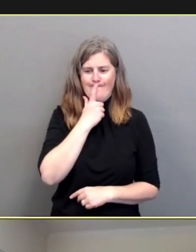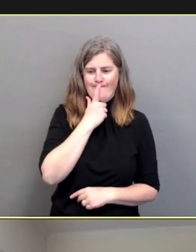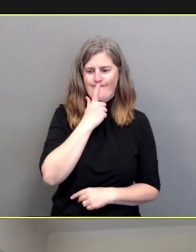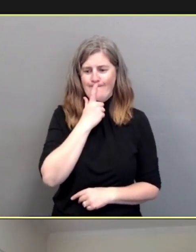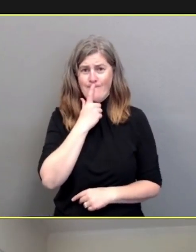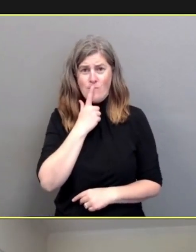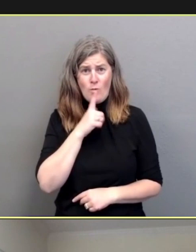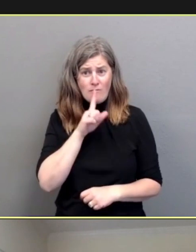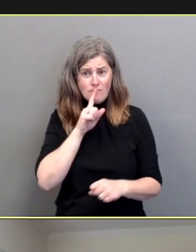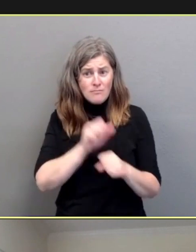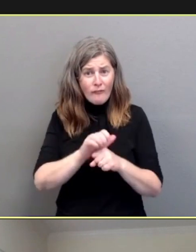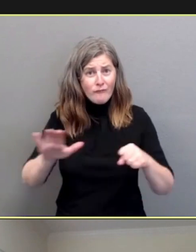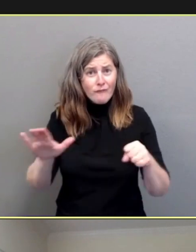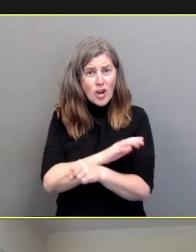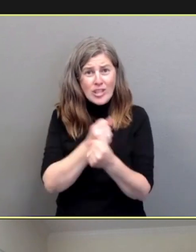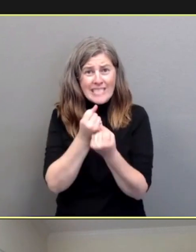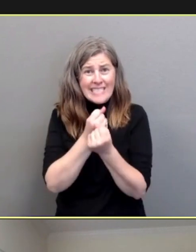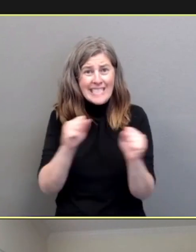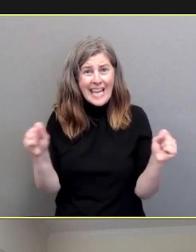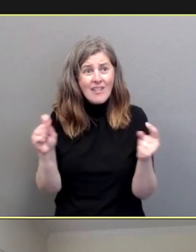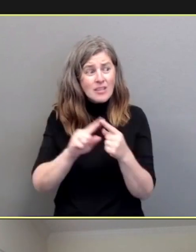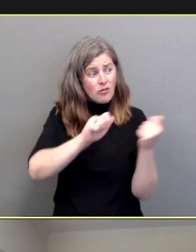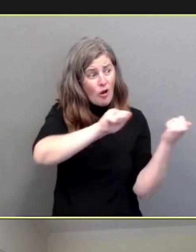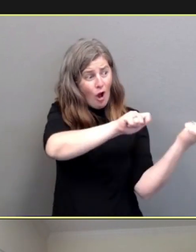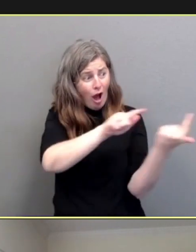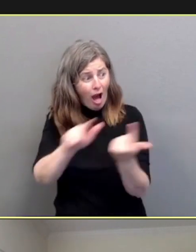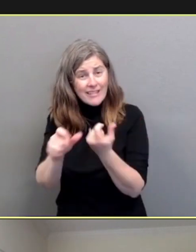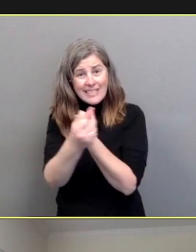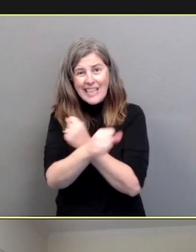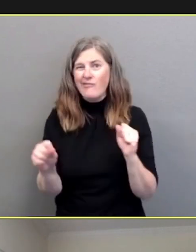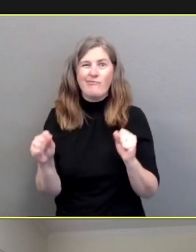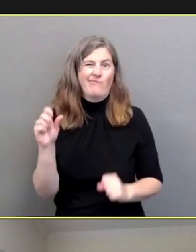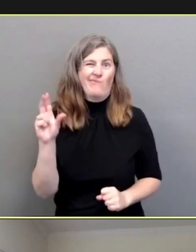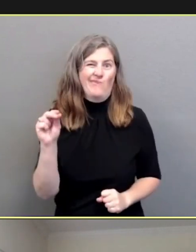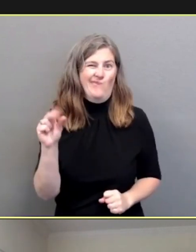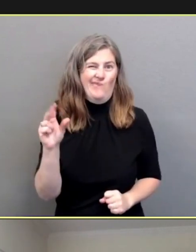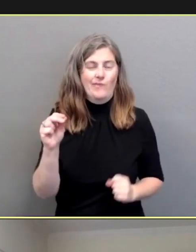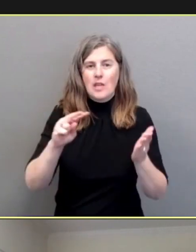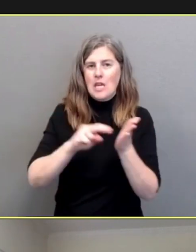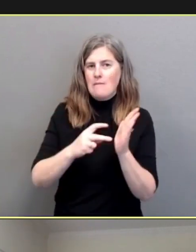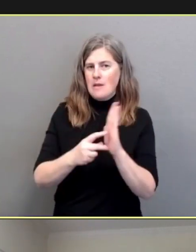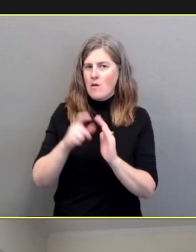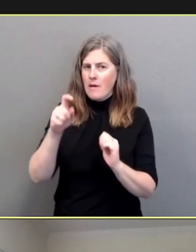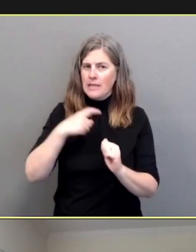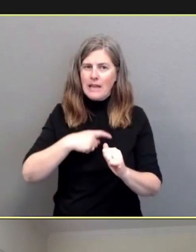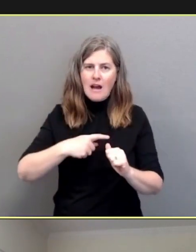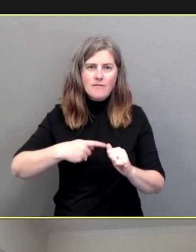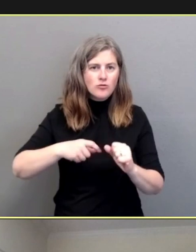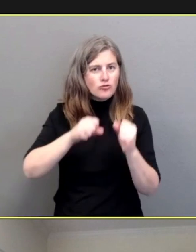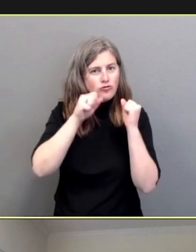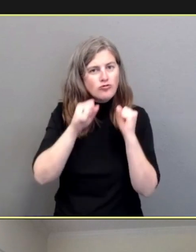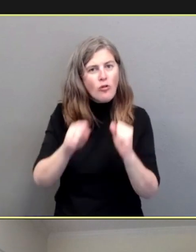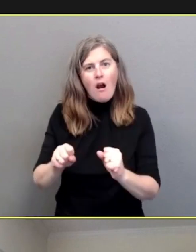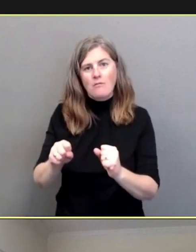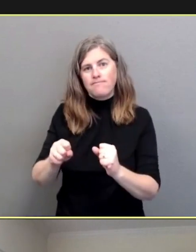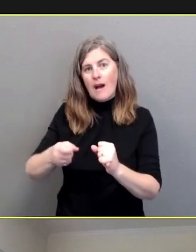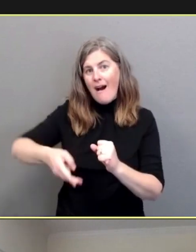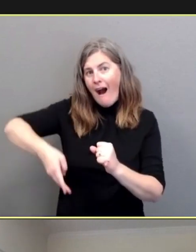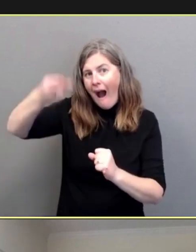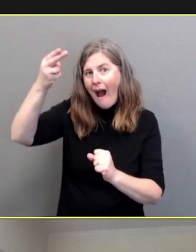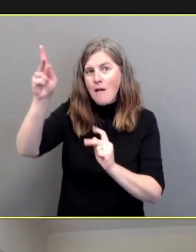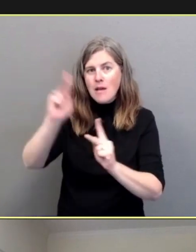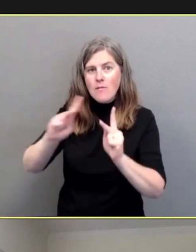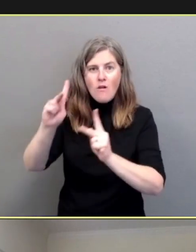completely safe until everybody's safe, which means, we need to have really high vaccination coverage here in the United